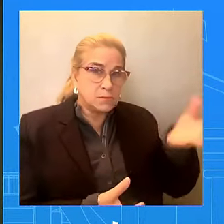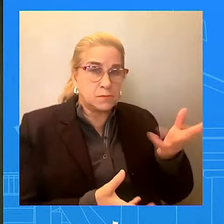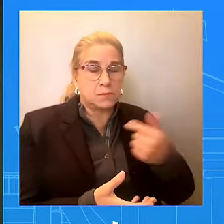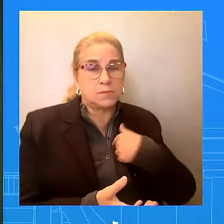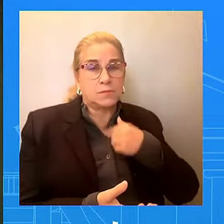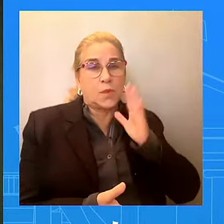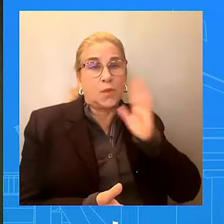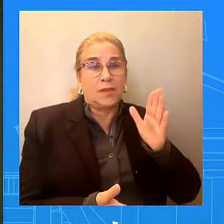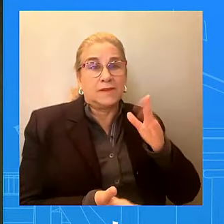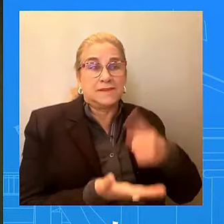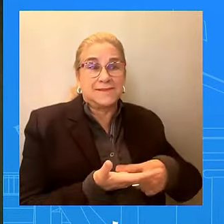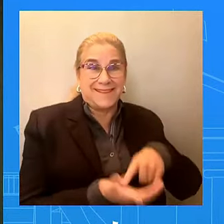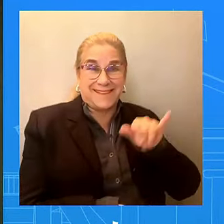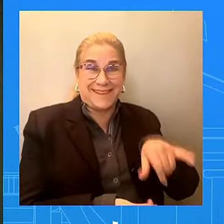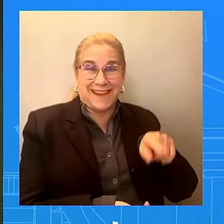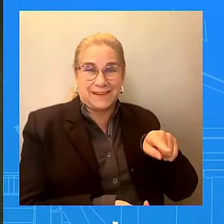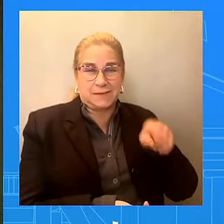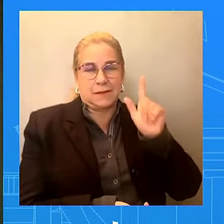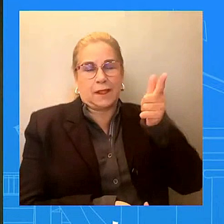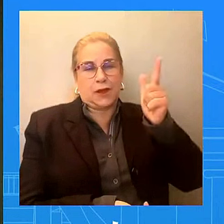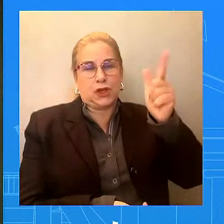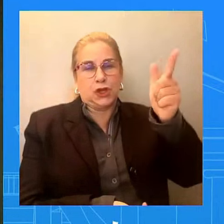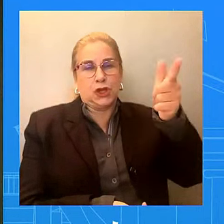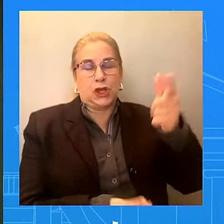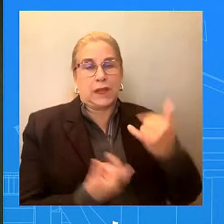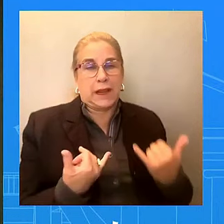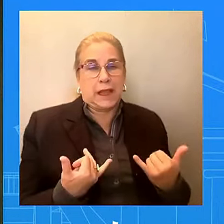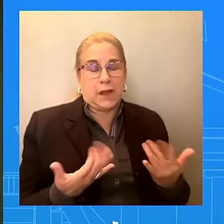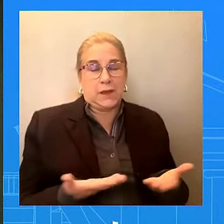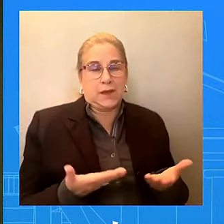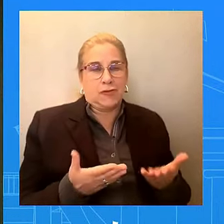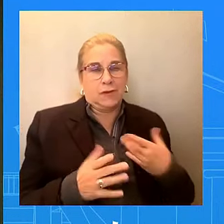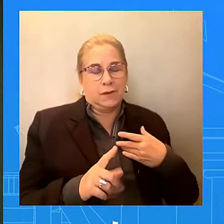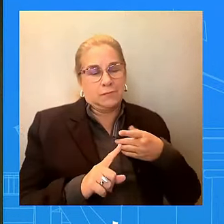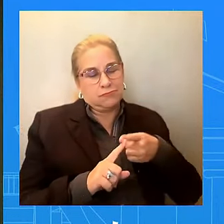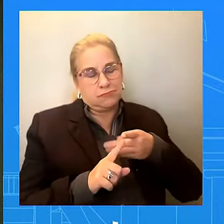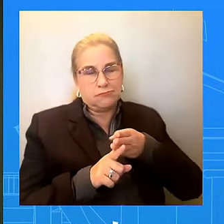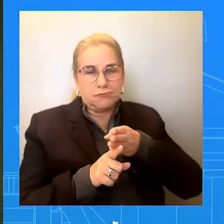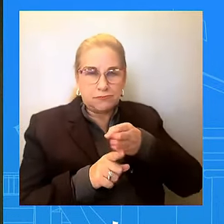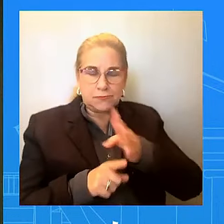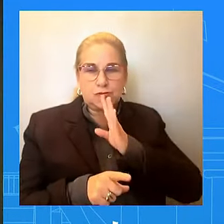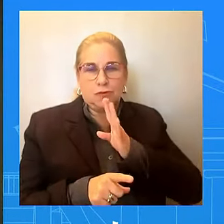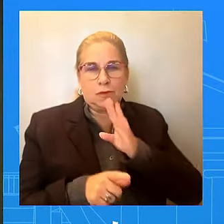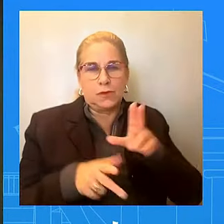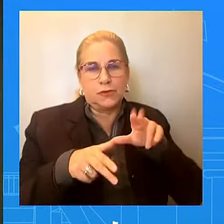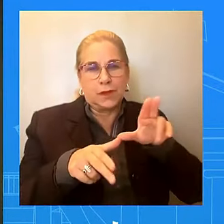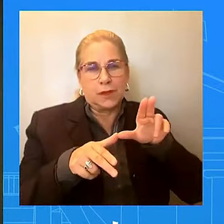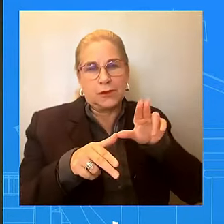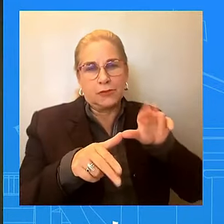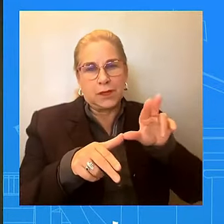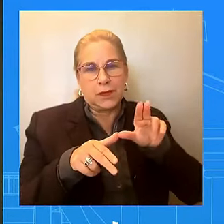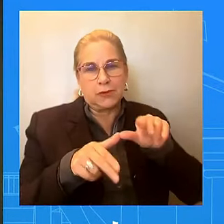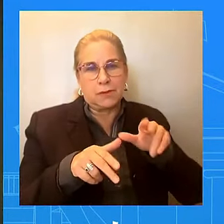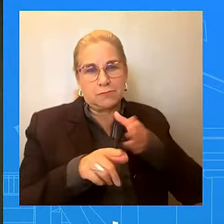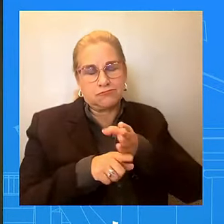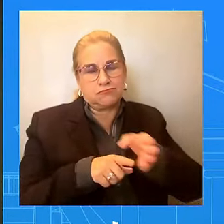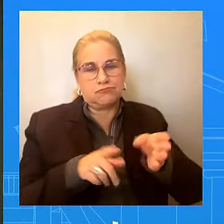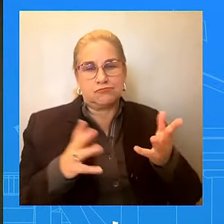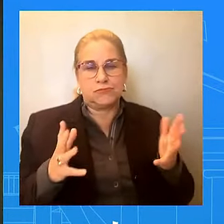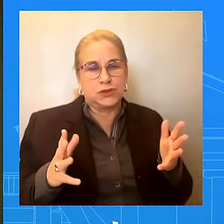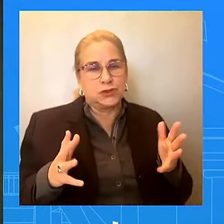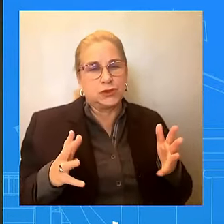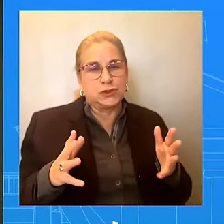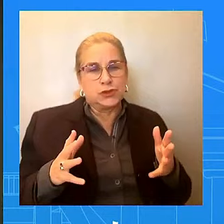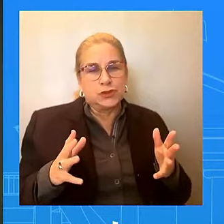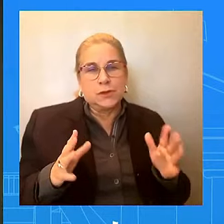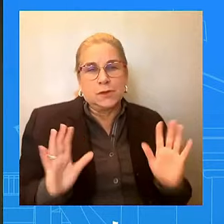here to speak about disasters that have impacted people's lives in real time, and that is the subject that I'm addressing today.